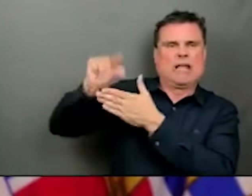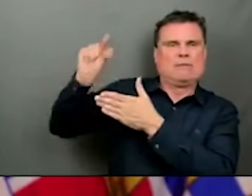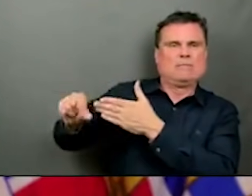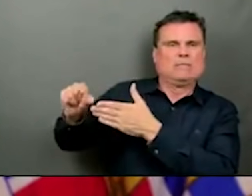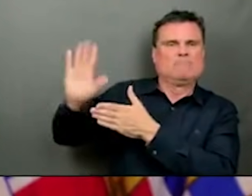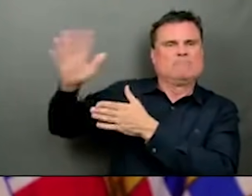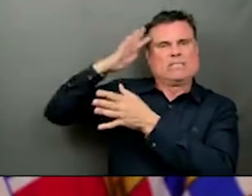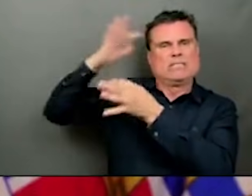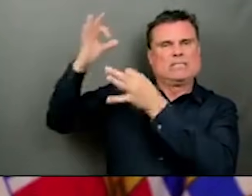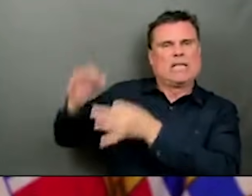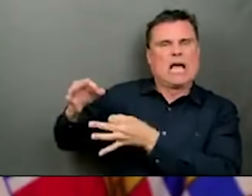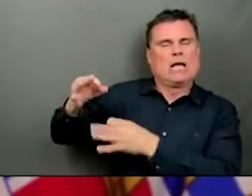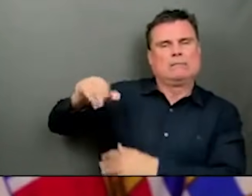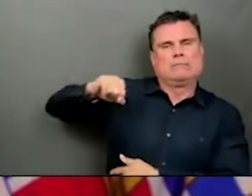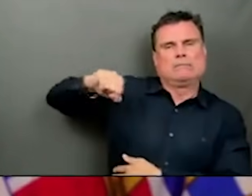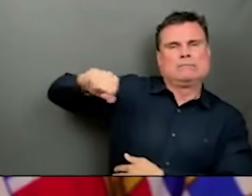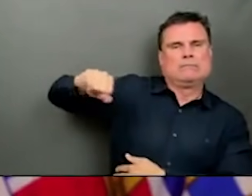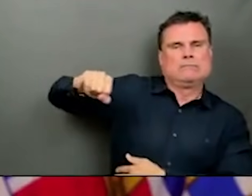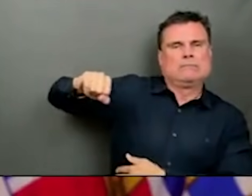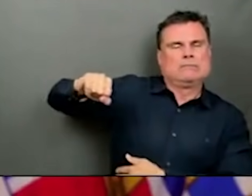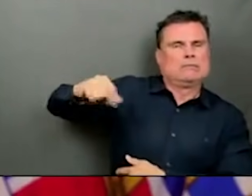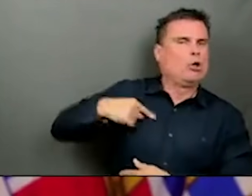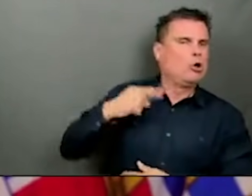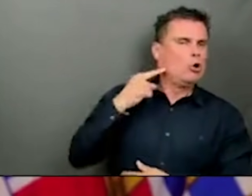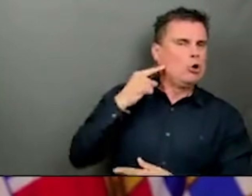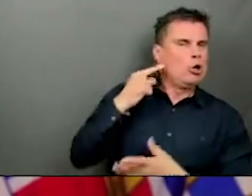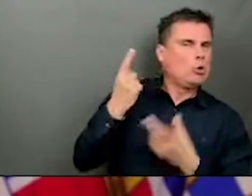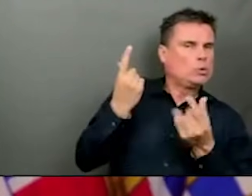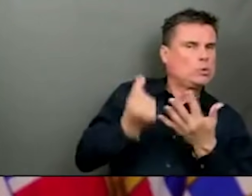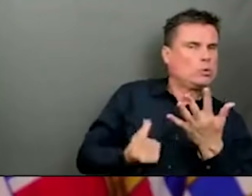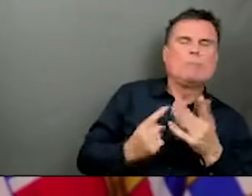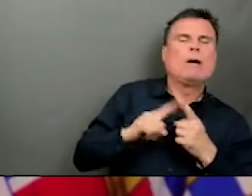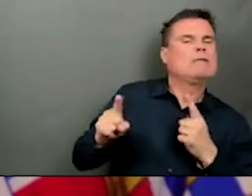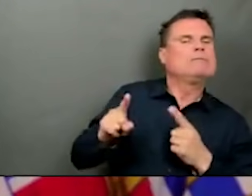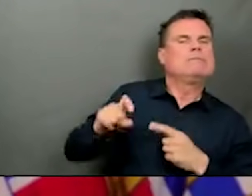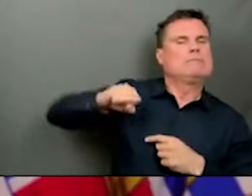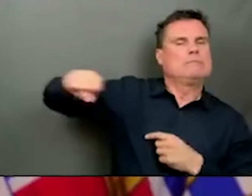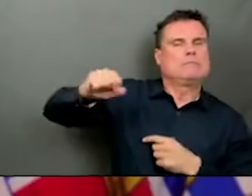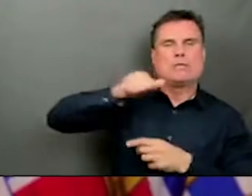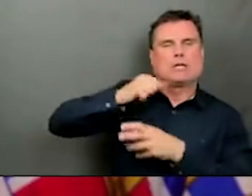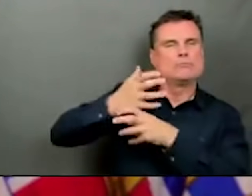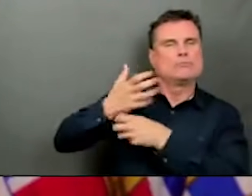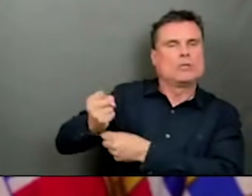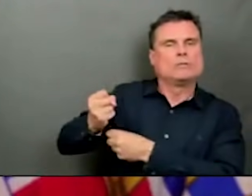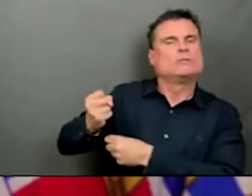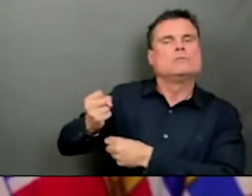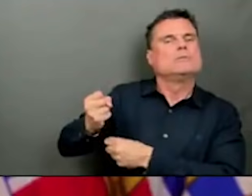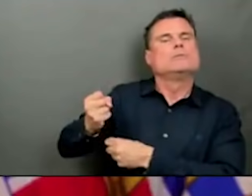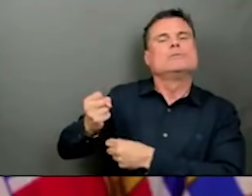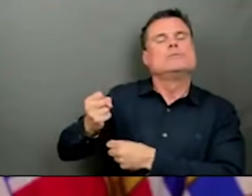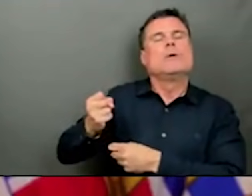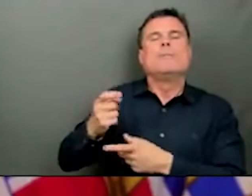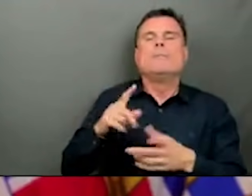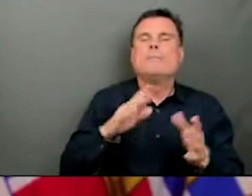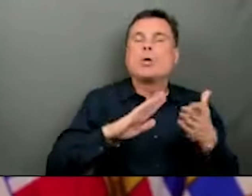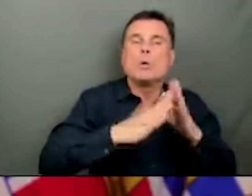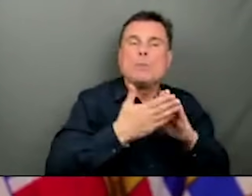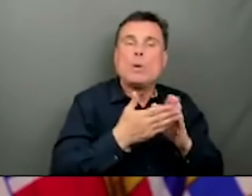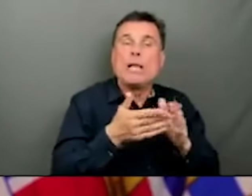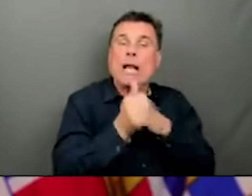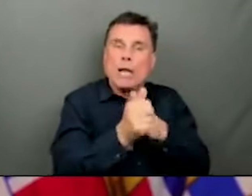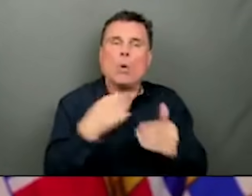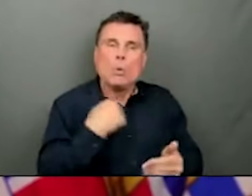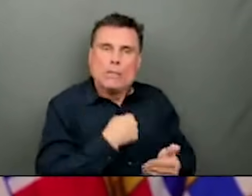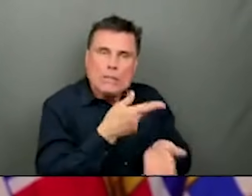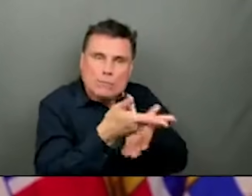we will continue to target now, given that where we're seeing transmission rates, and if we look at some of the communities